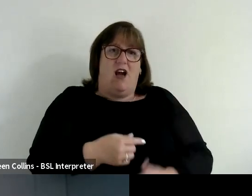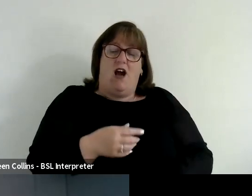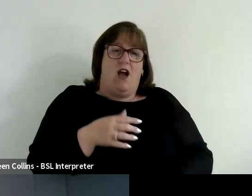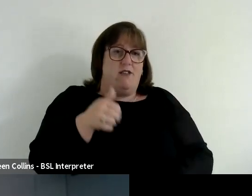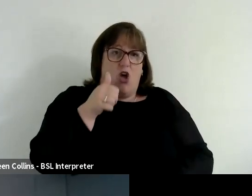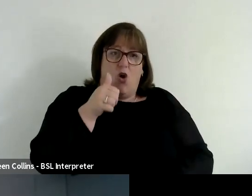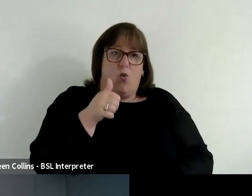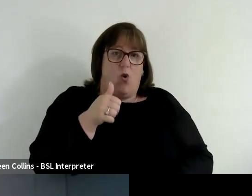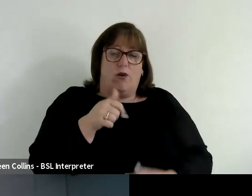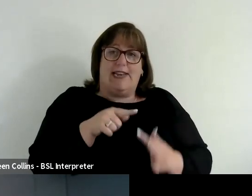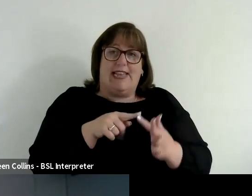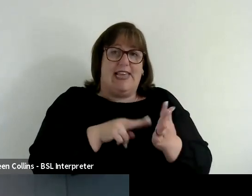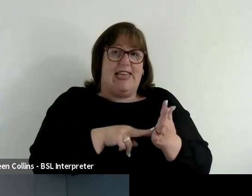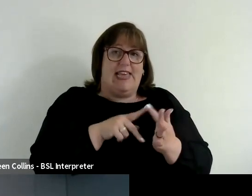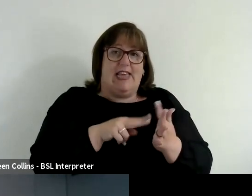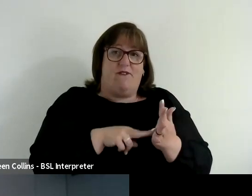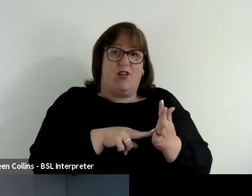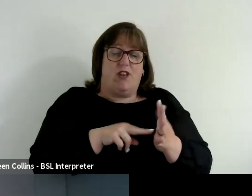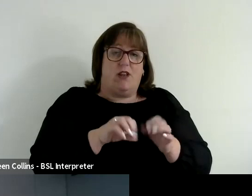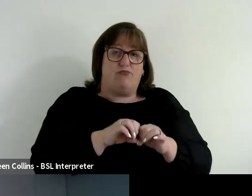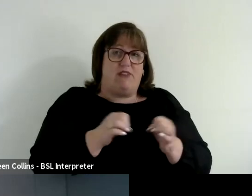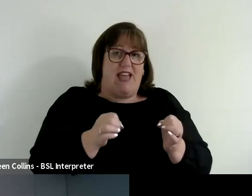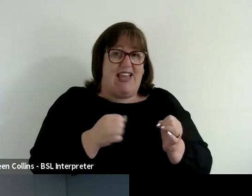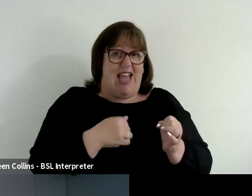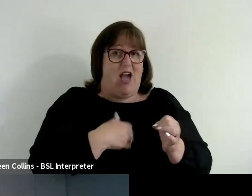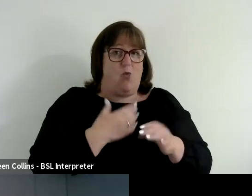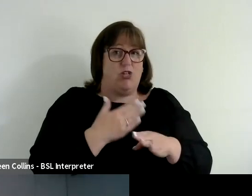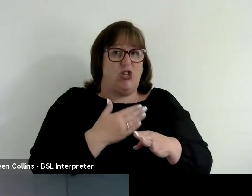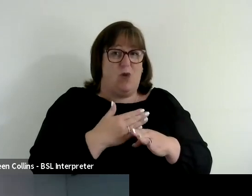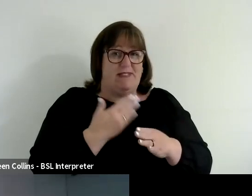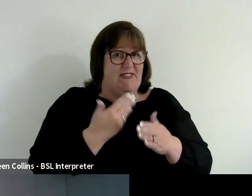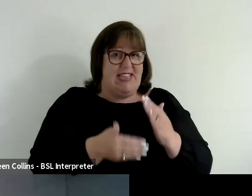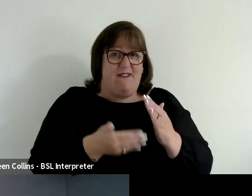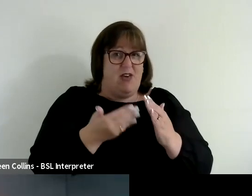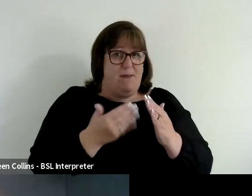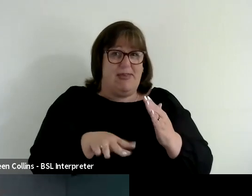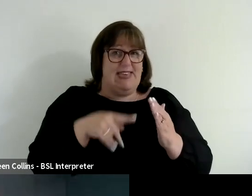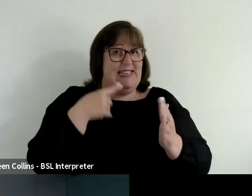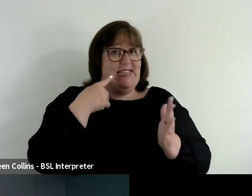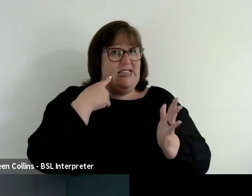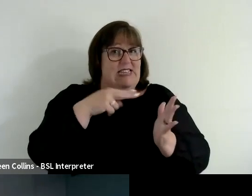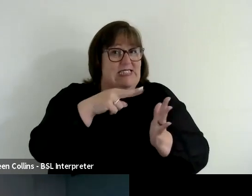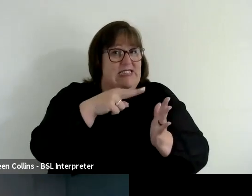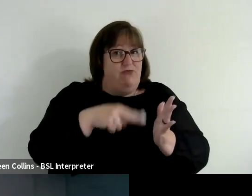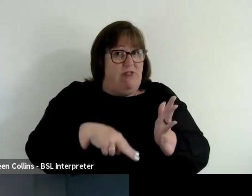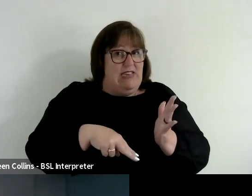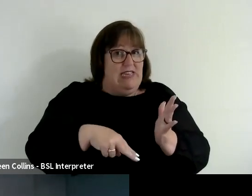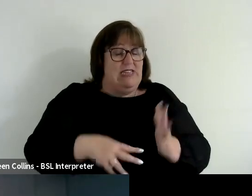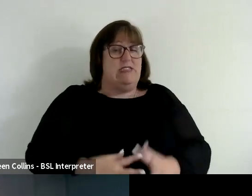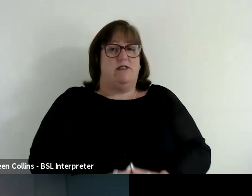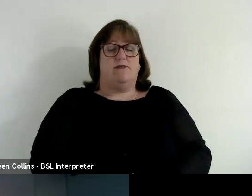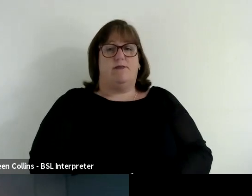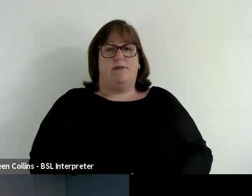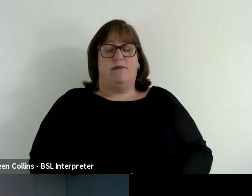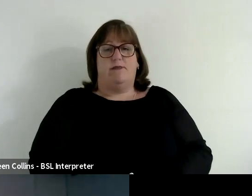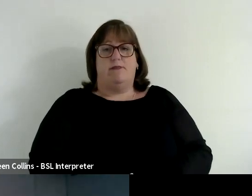we've had an easy read job advert, but maybe we should be thinking about that. No, and we don't. And actually, thanks for raising that. So, Jane, it would be maybe